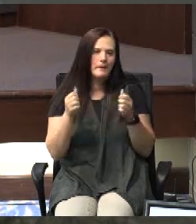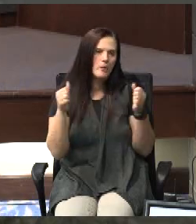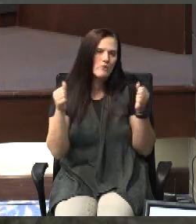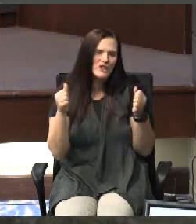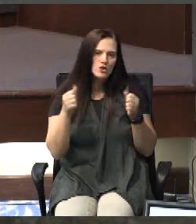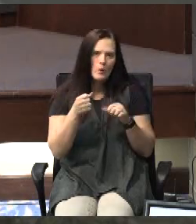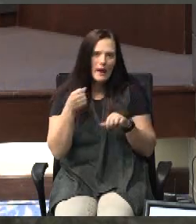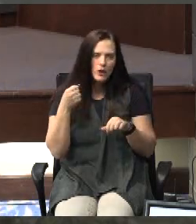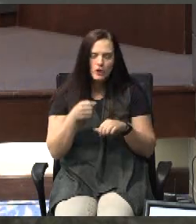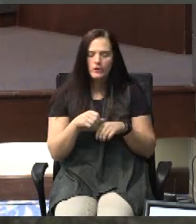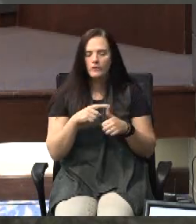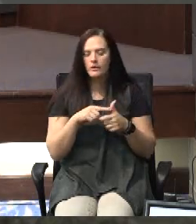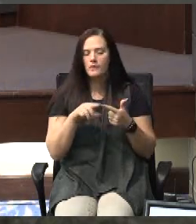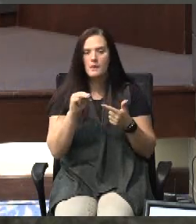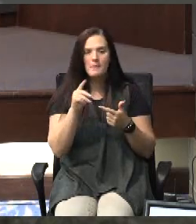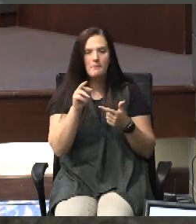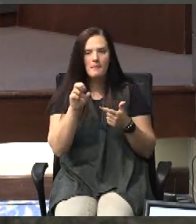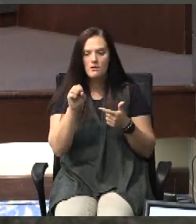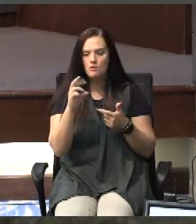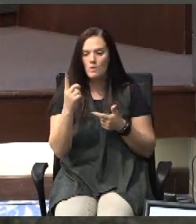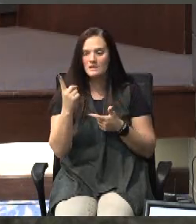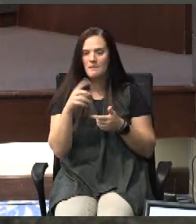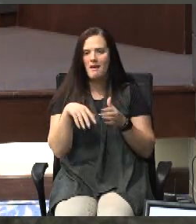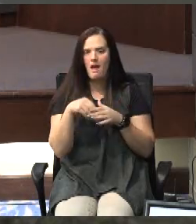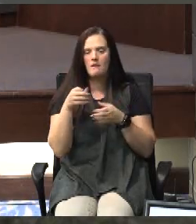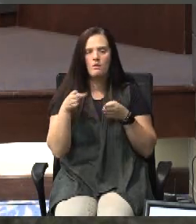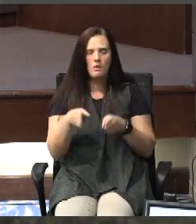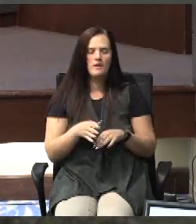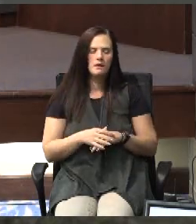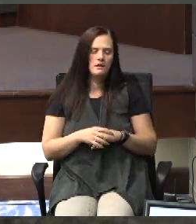refrigerator or mattress or something out of the way.